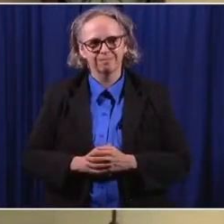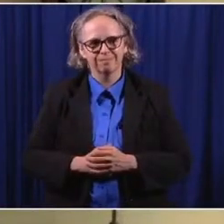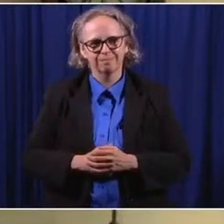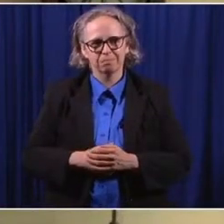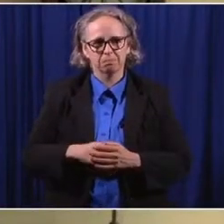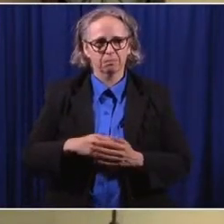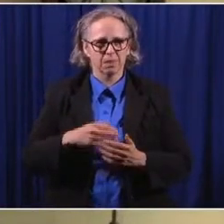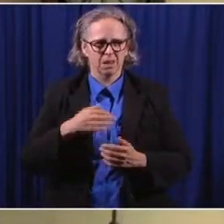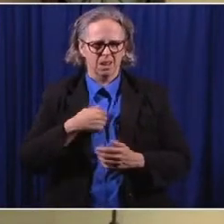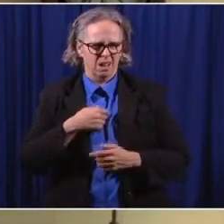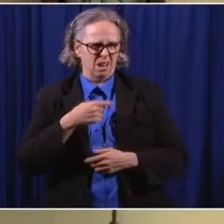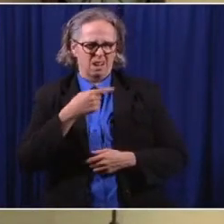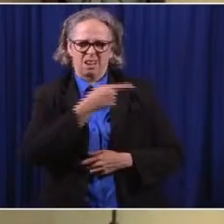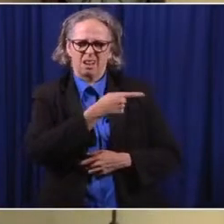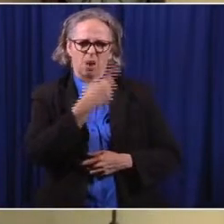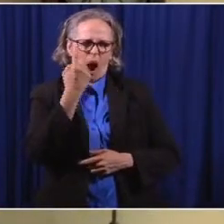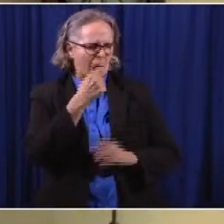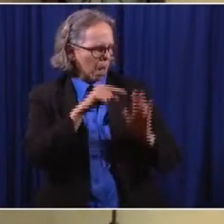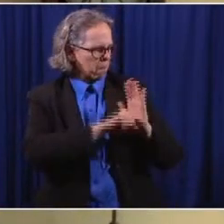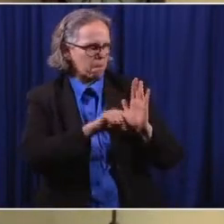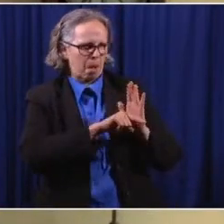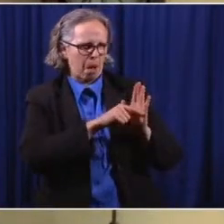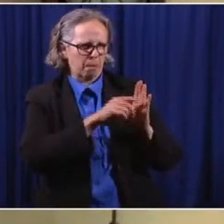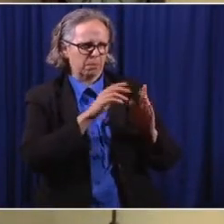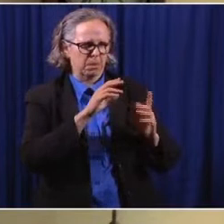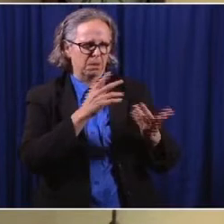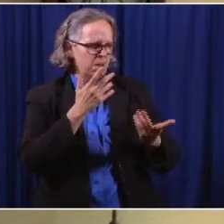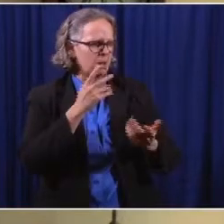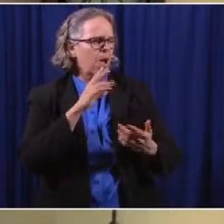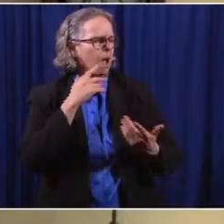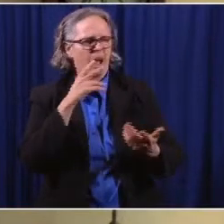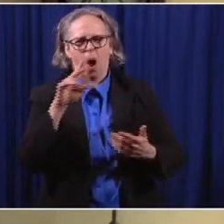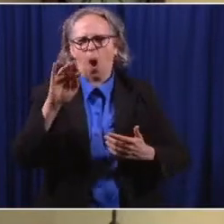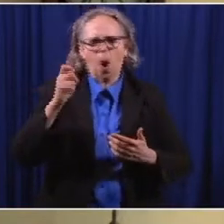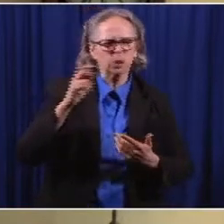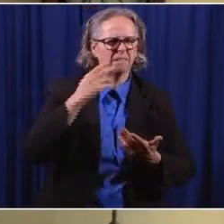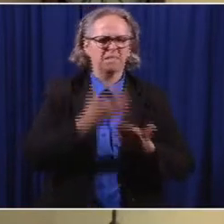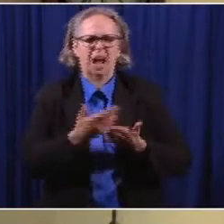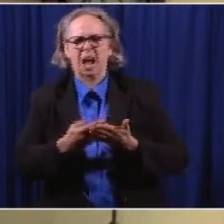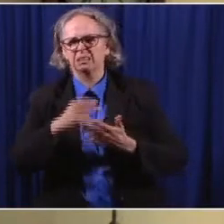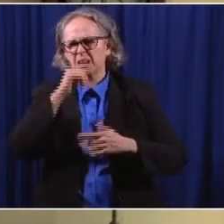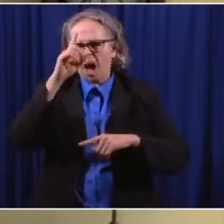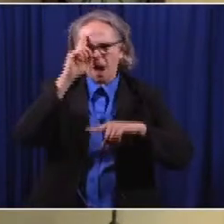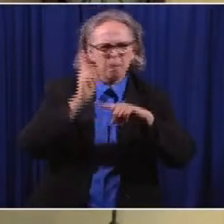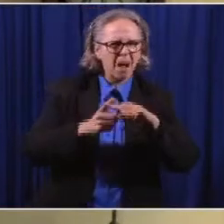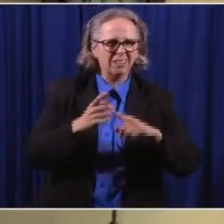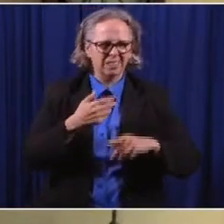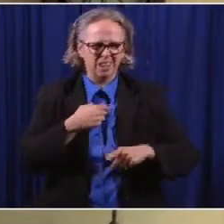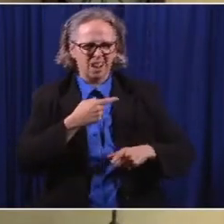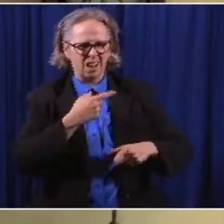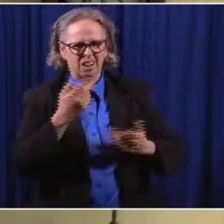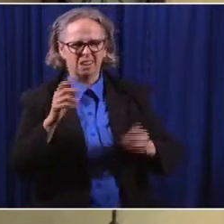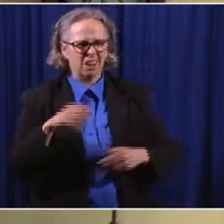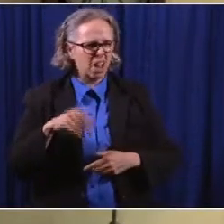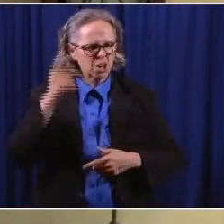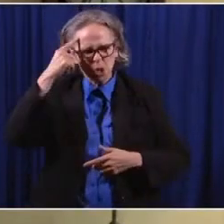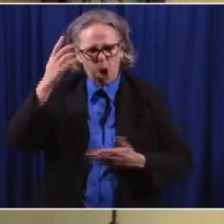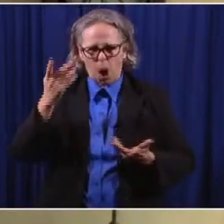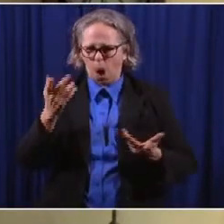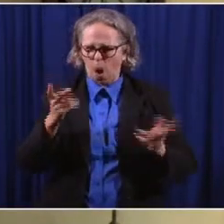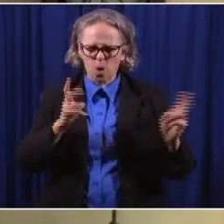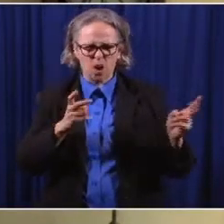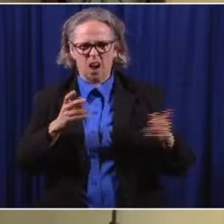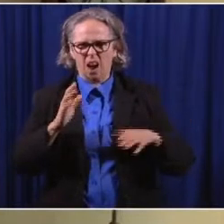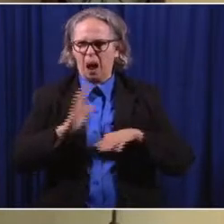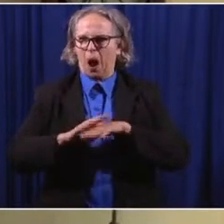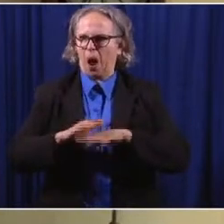and too many facts and too much, I've been accused as an alarmist. So, look, I mean, you just have to